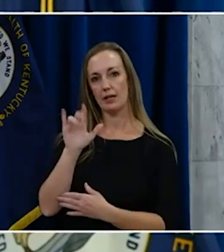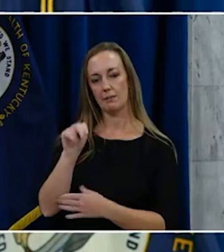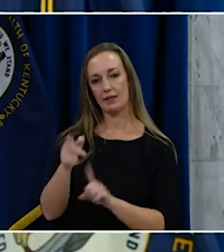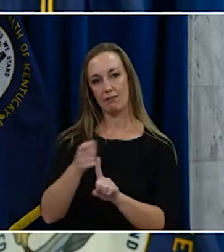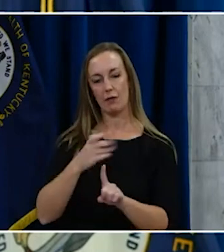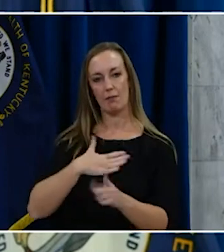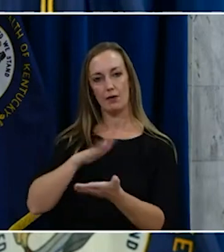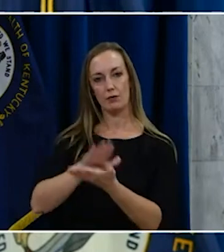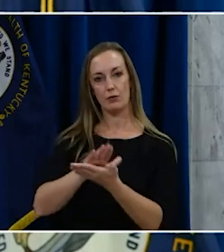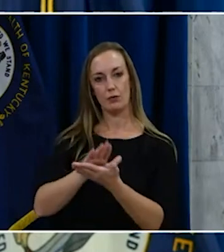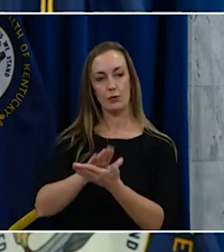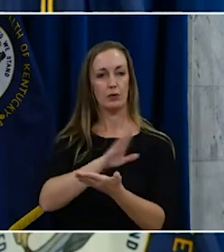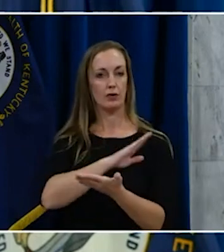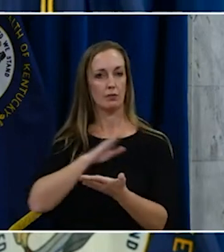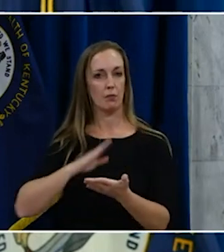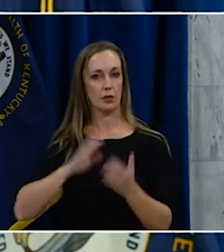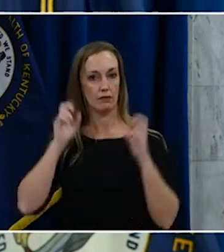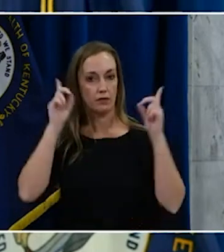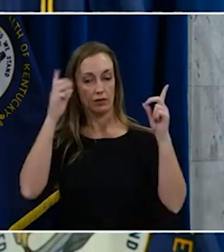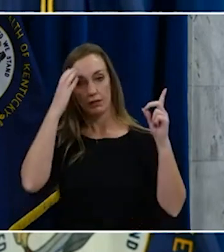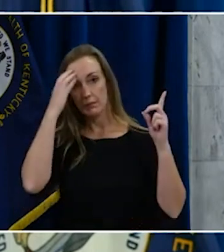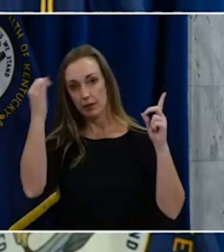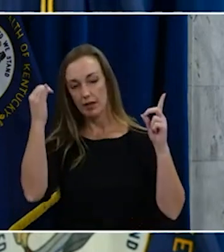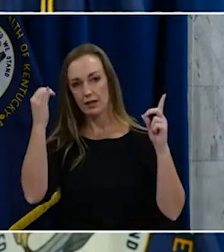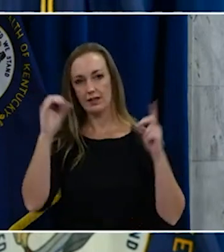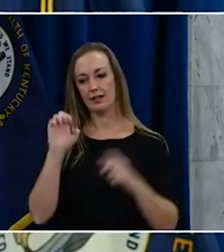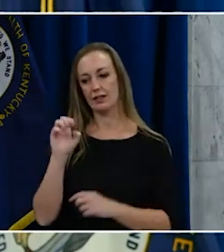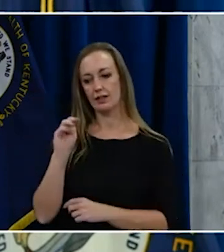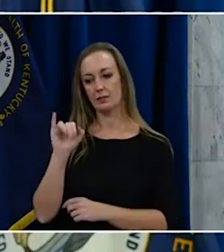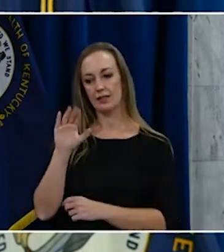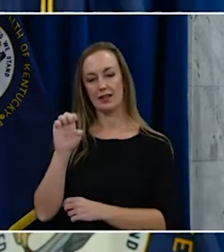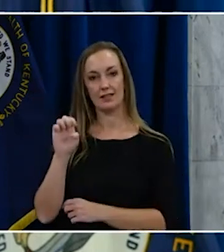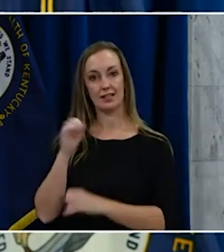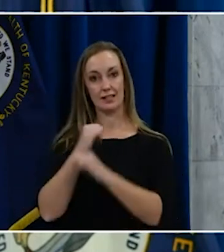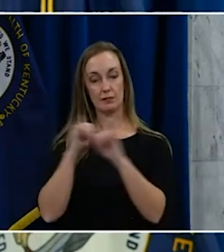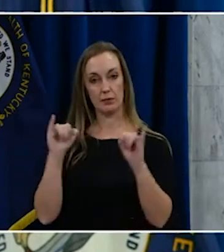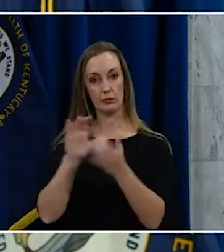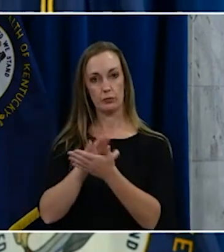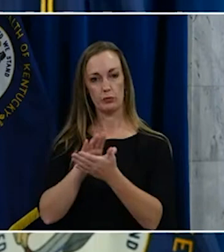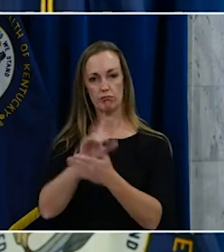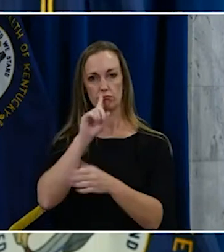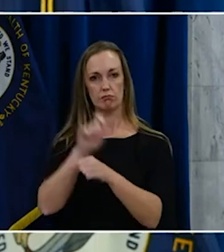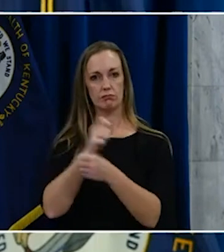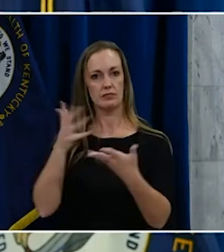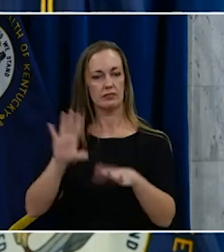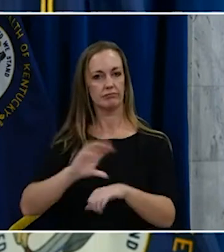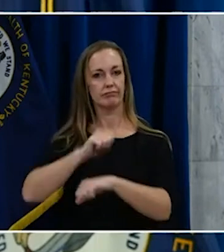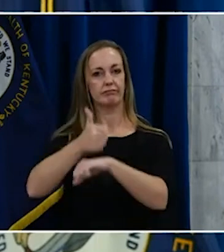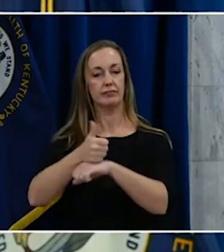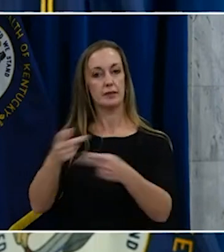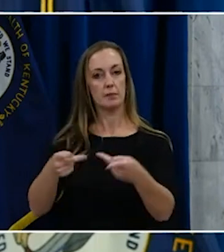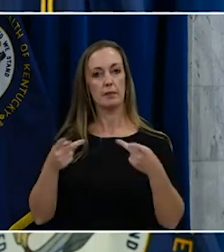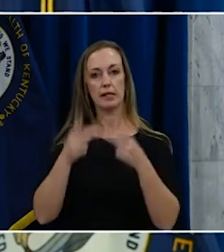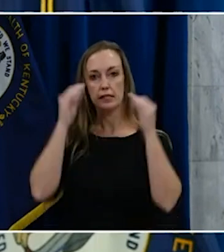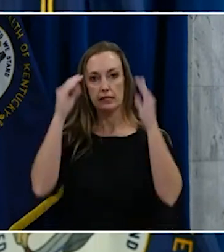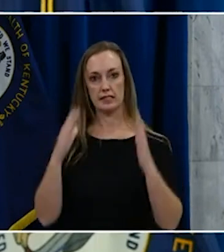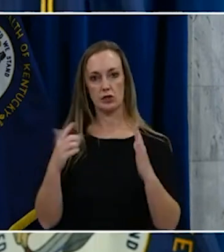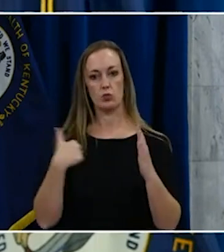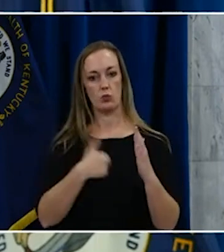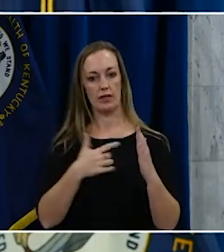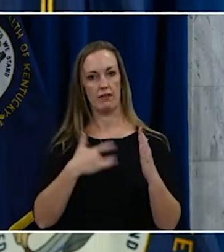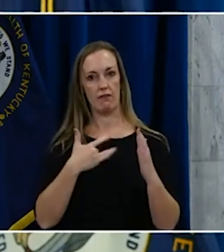school and from the Board of Education, because at Eminence Independent, they have truly created a place where teachers feel